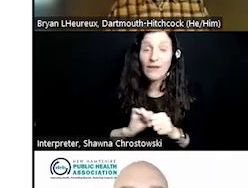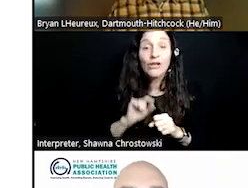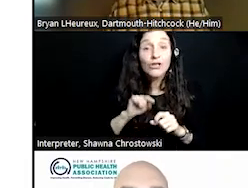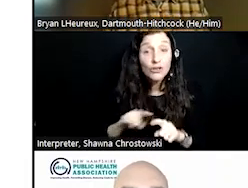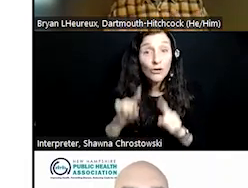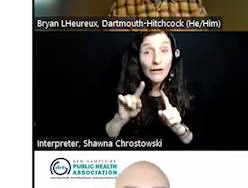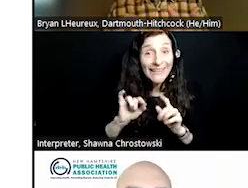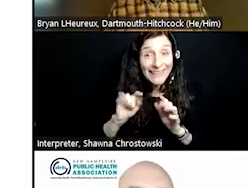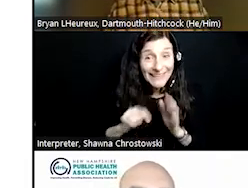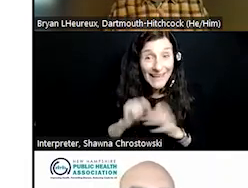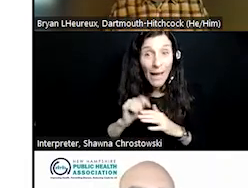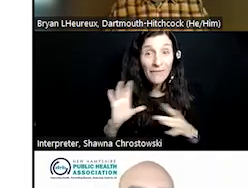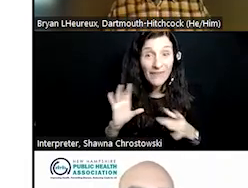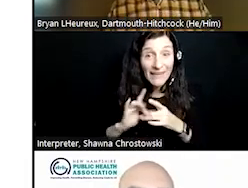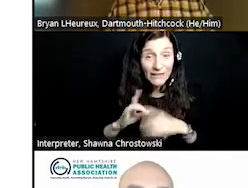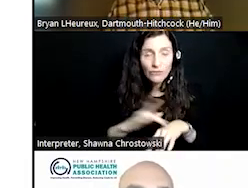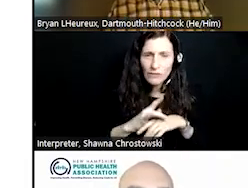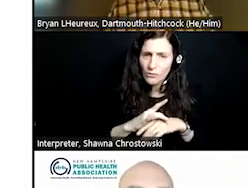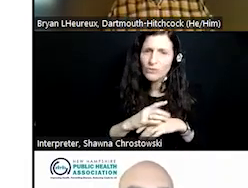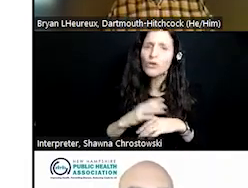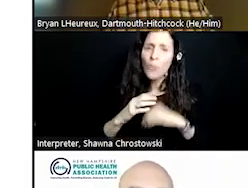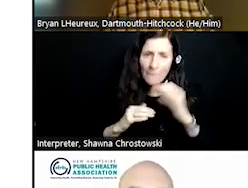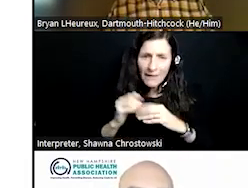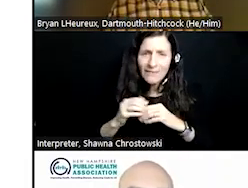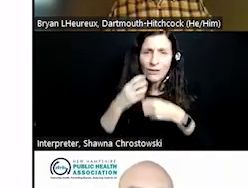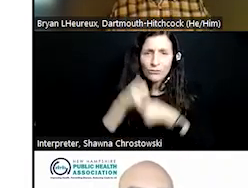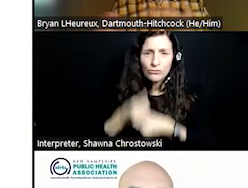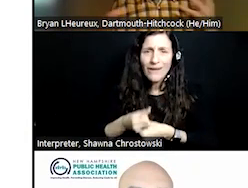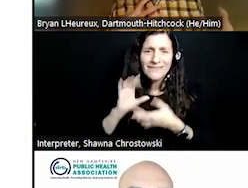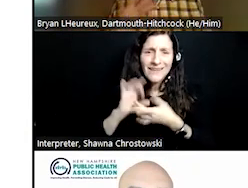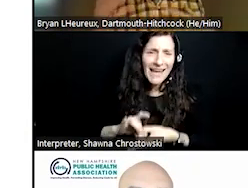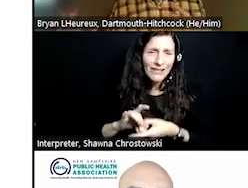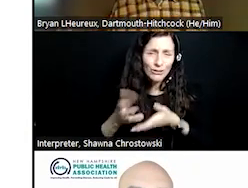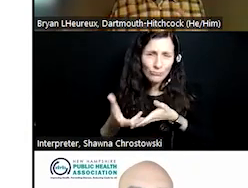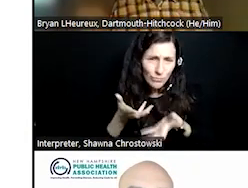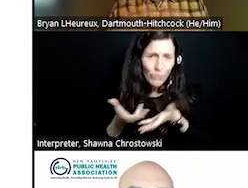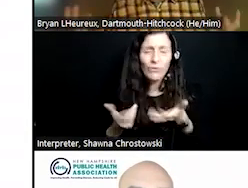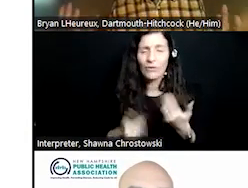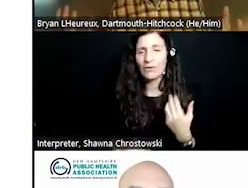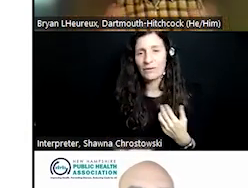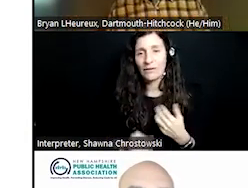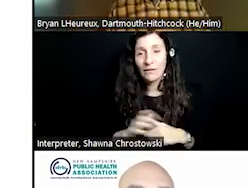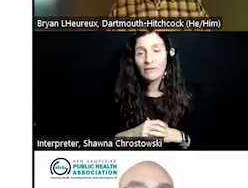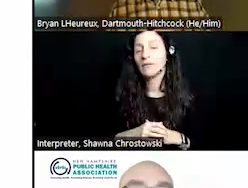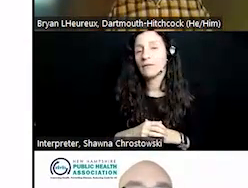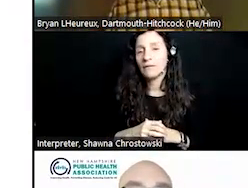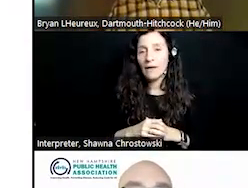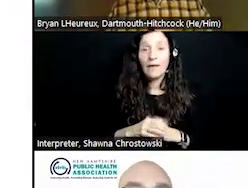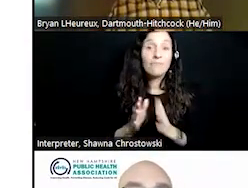building connections, building rapport, and also engaging in motivational interviewing